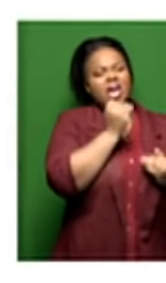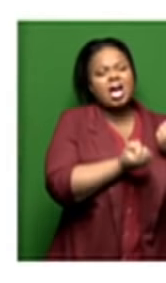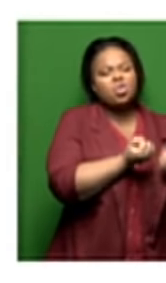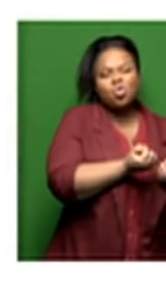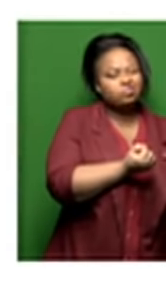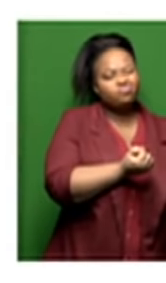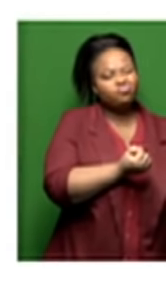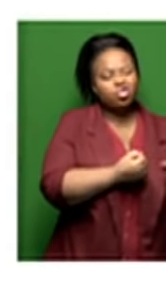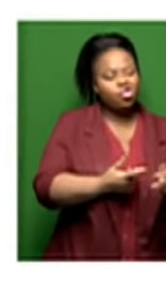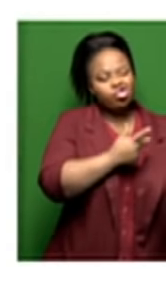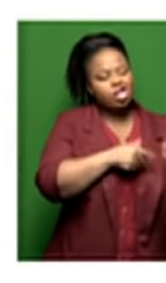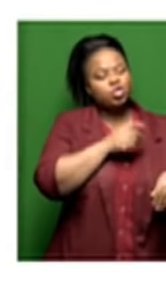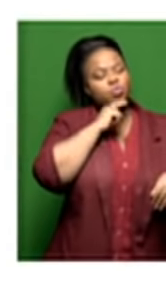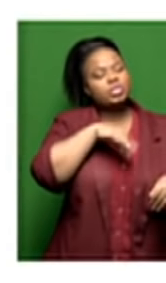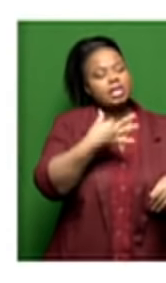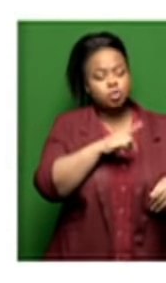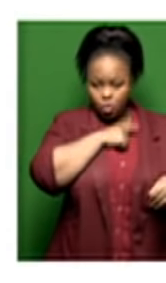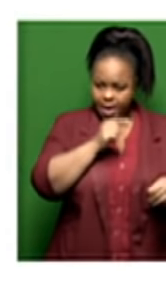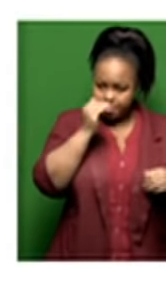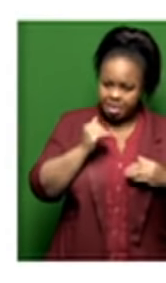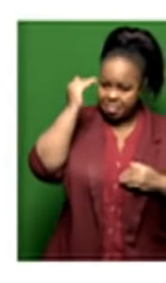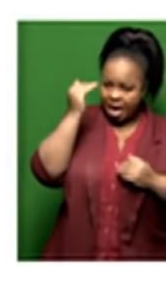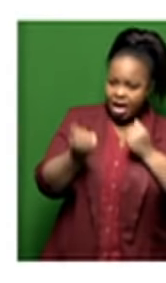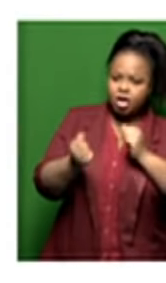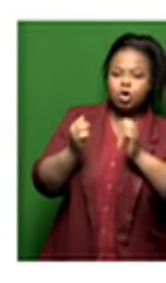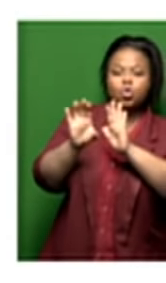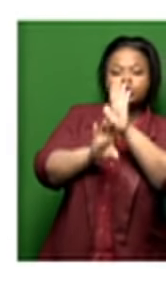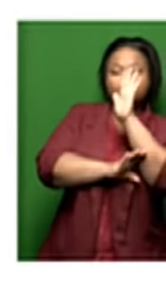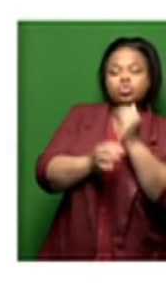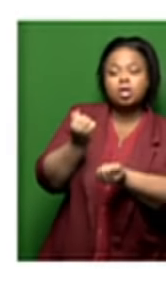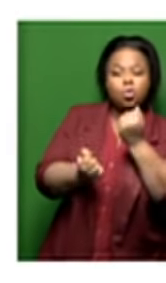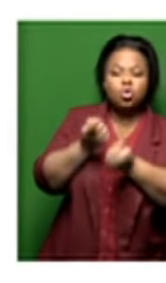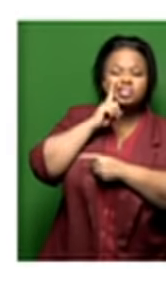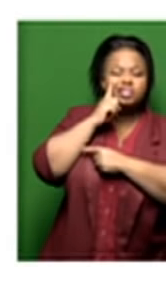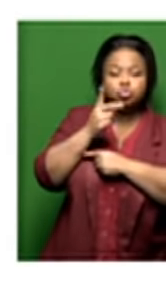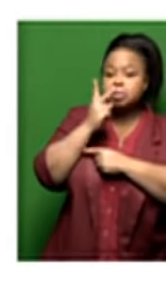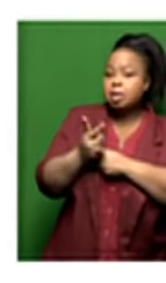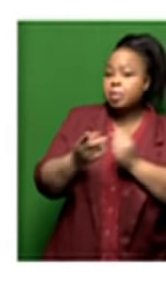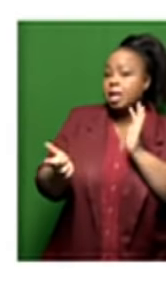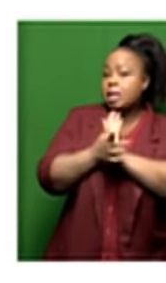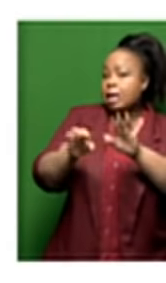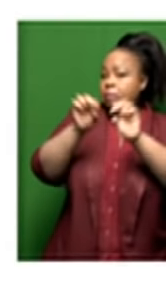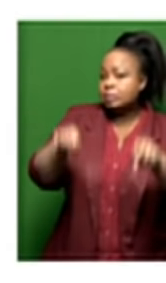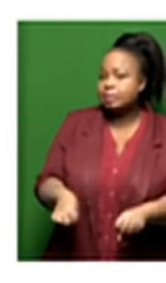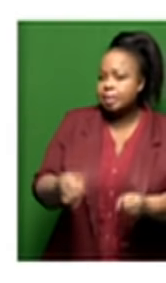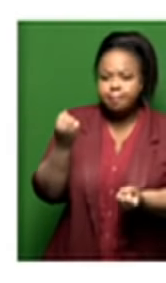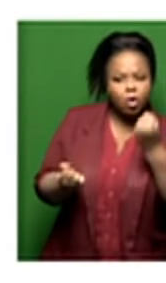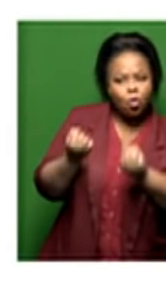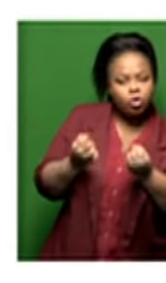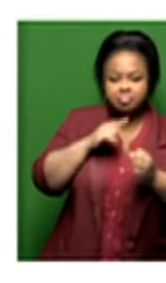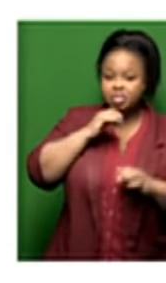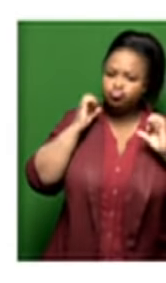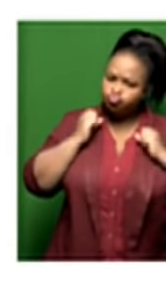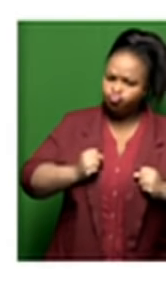We're going to see as to what does this say about our legal and our judicial system. Has it come out strong out